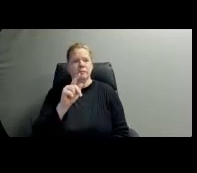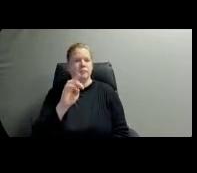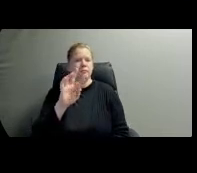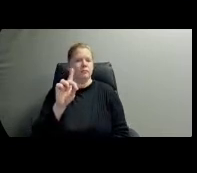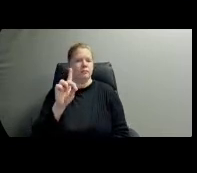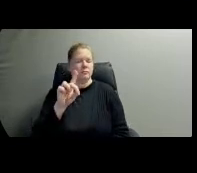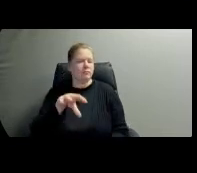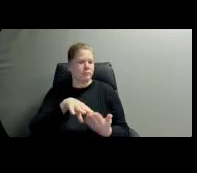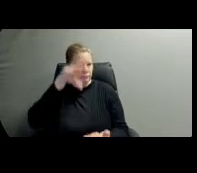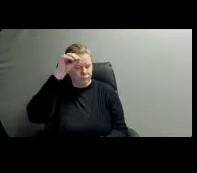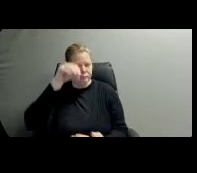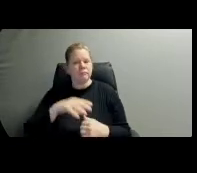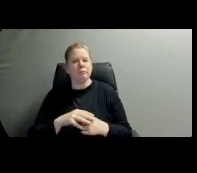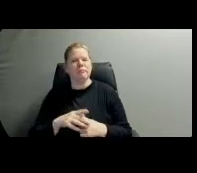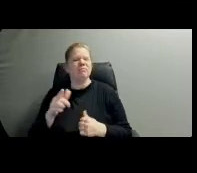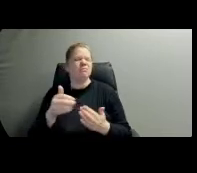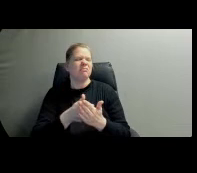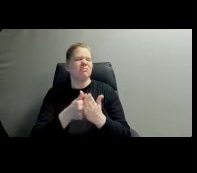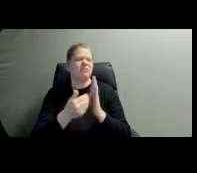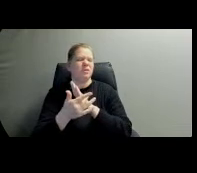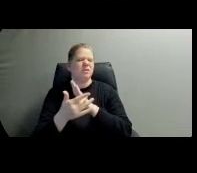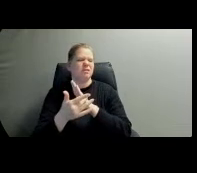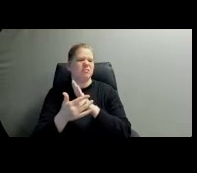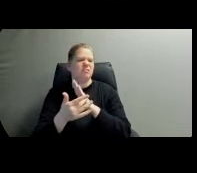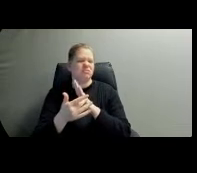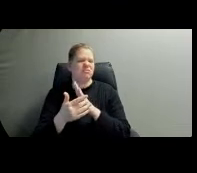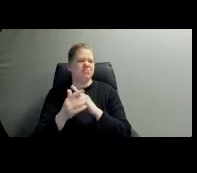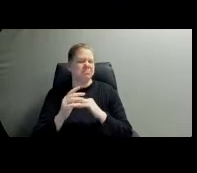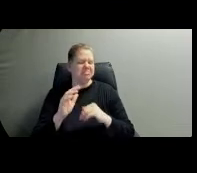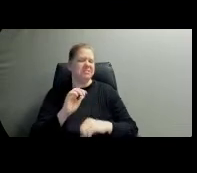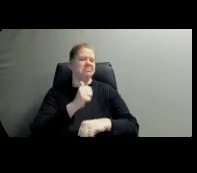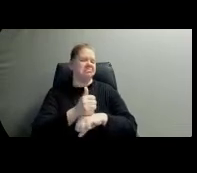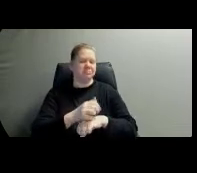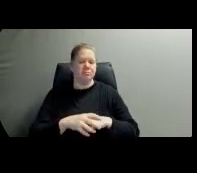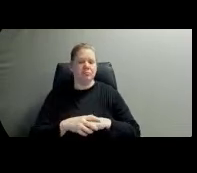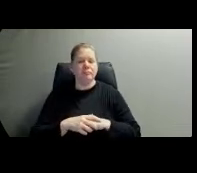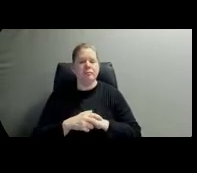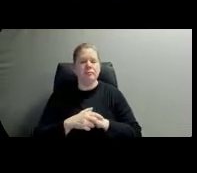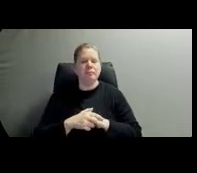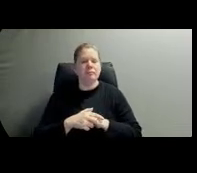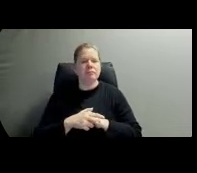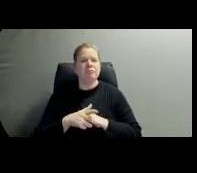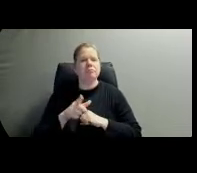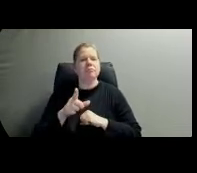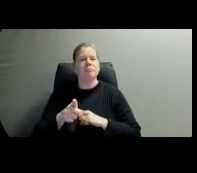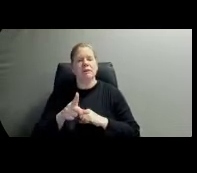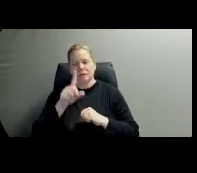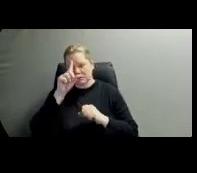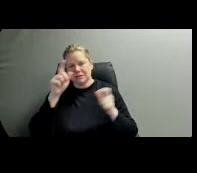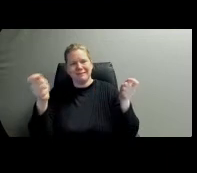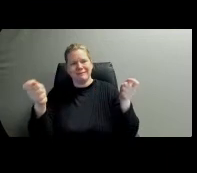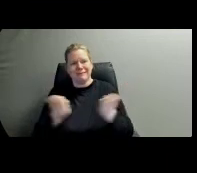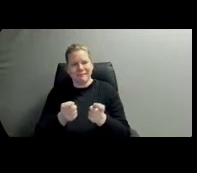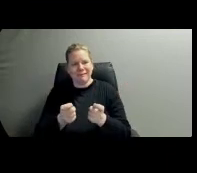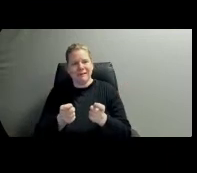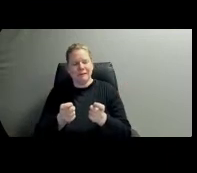up, and it's a fairly new technology in implementation. So this is basically a form of collaborative learning where we are